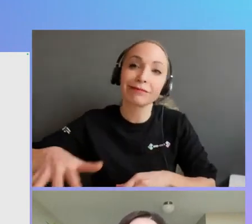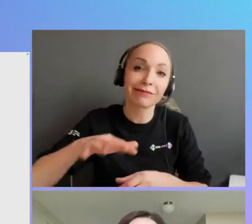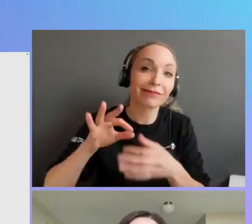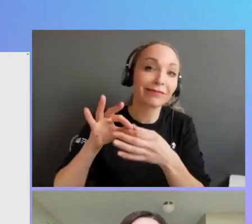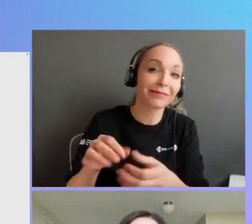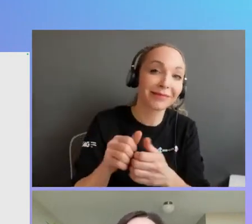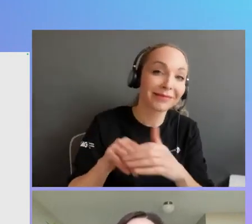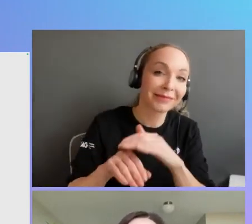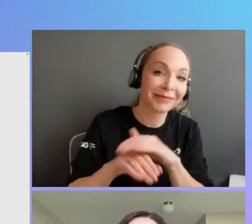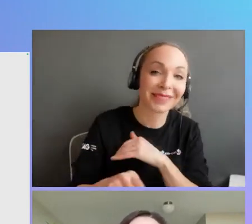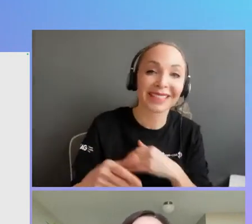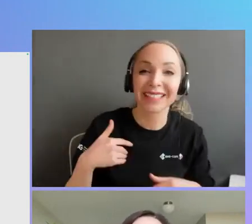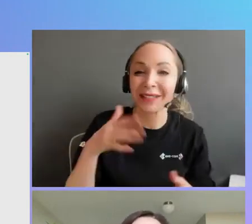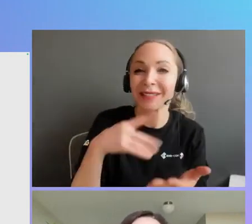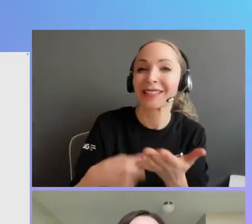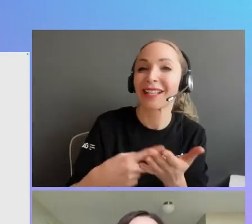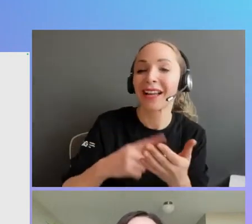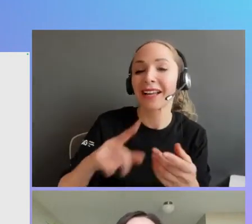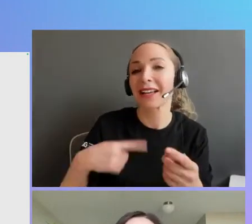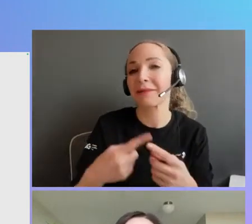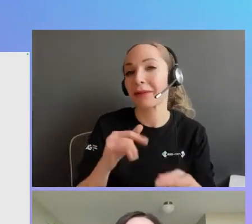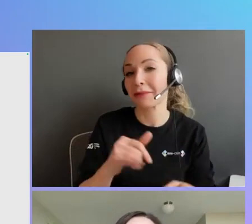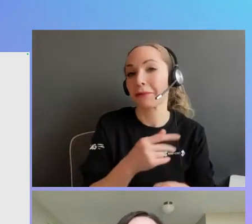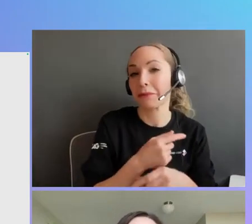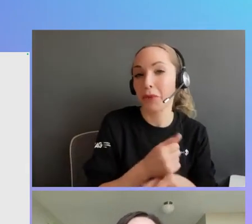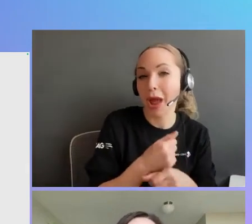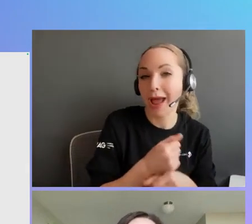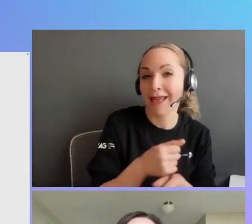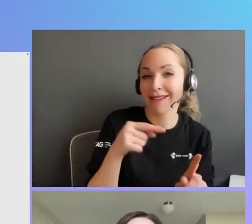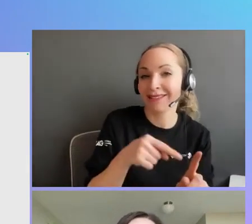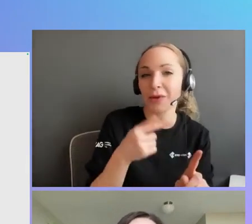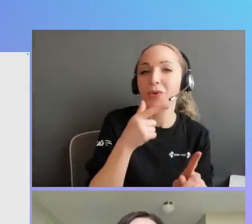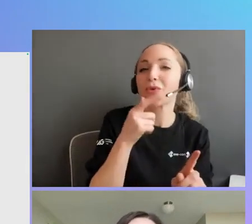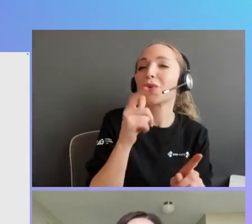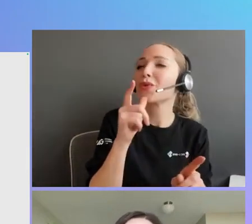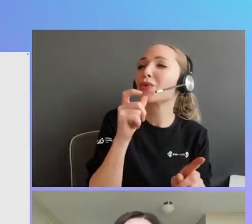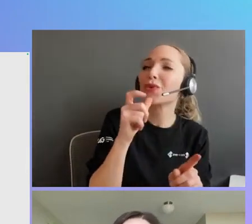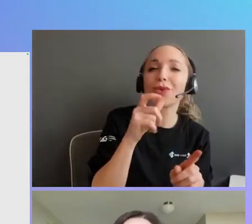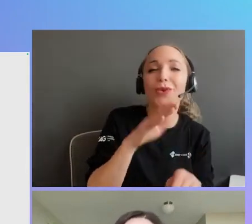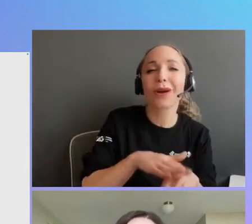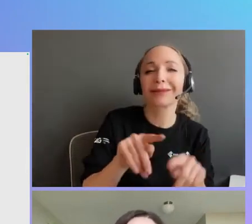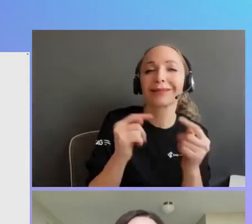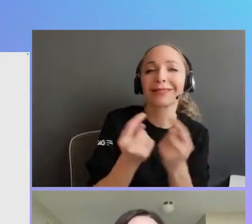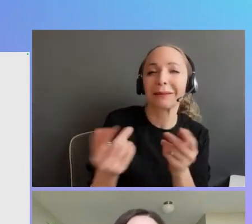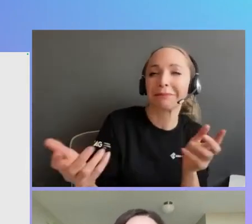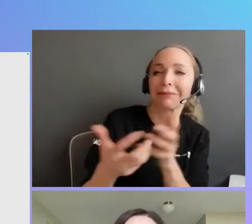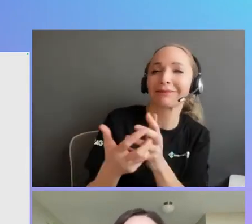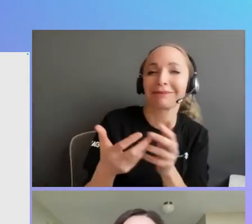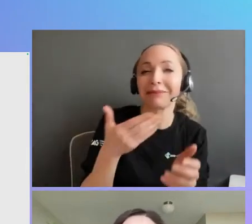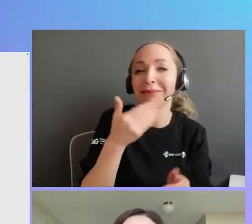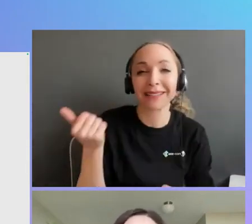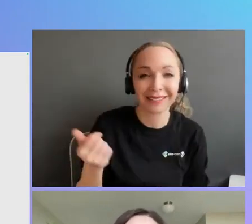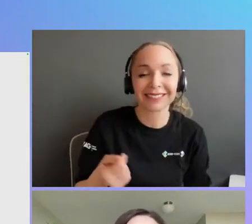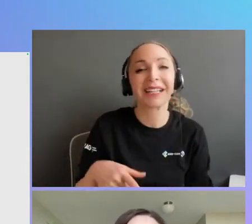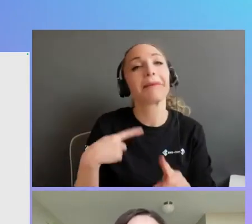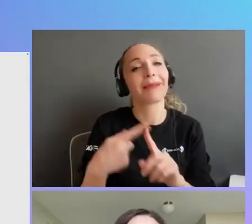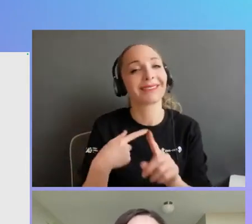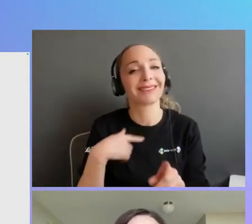of the product and kind of who they're best suited for on your team. And then I'll head into demo mode and I'll show you some of the stuff live